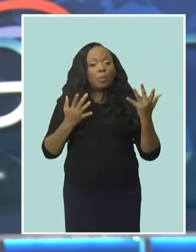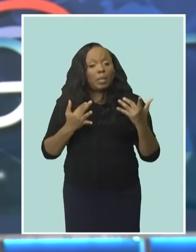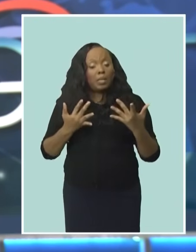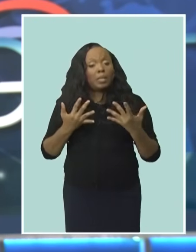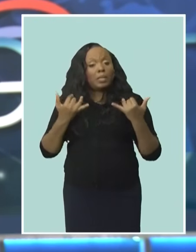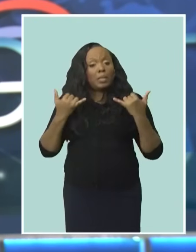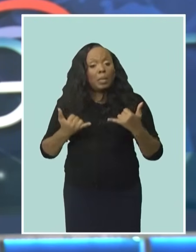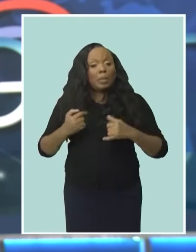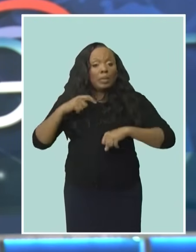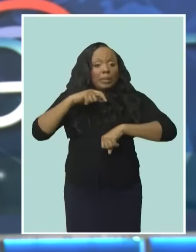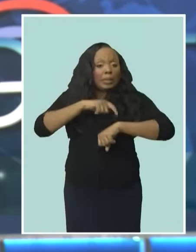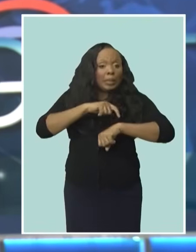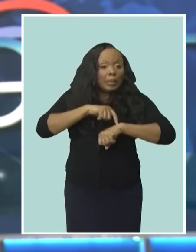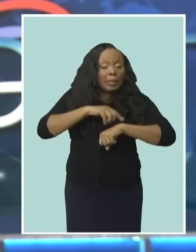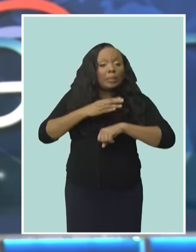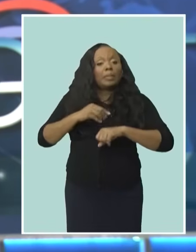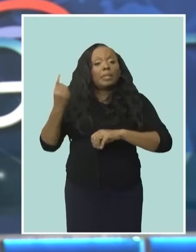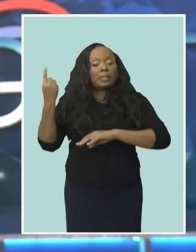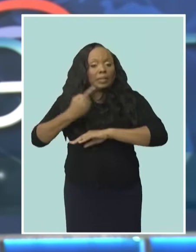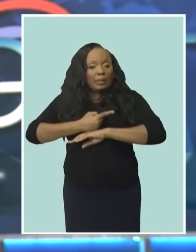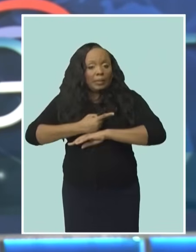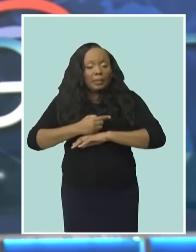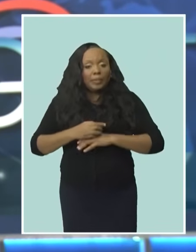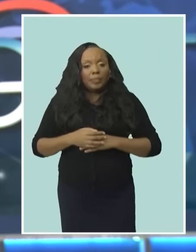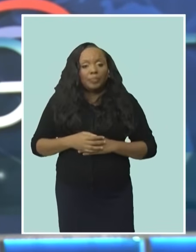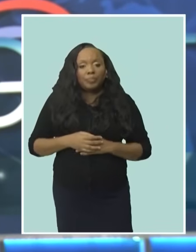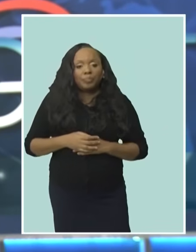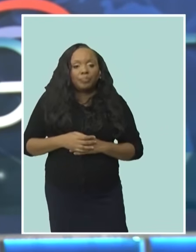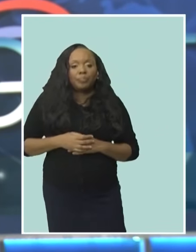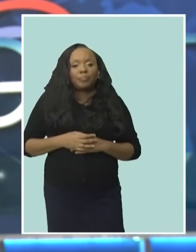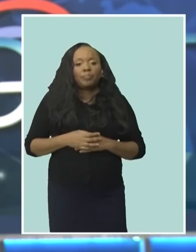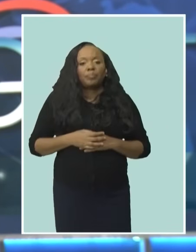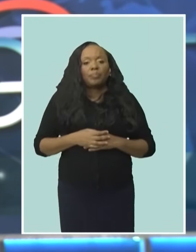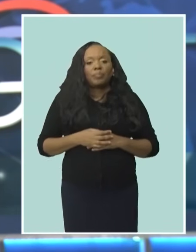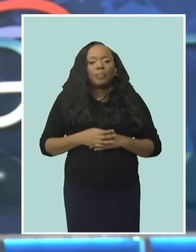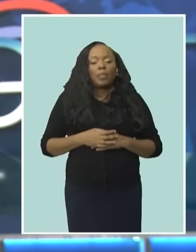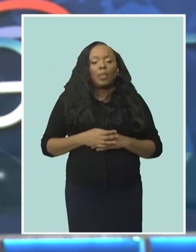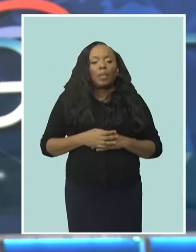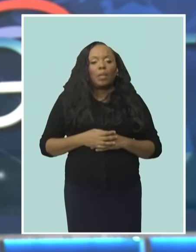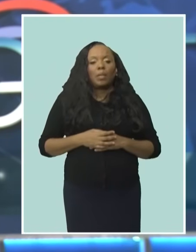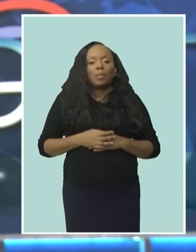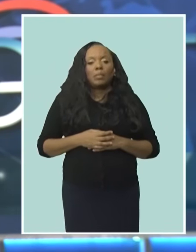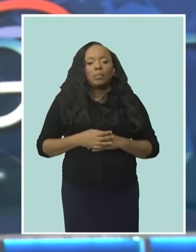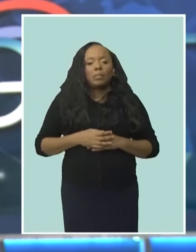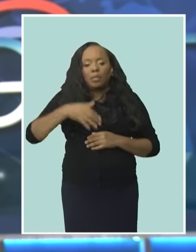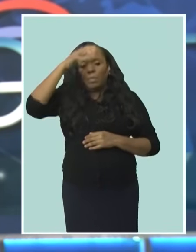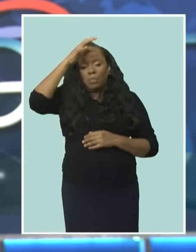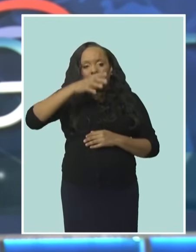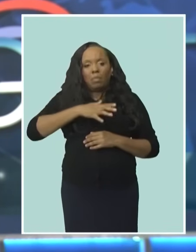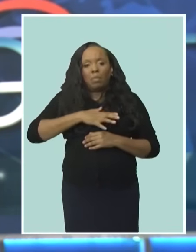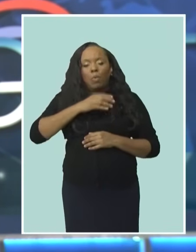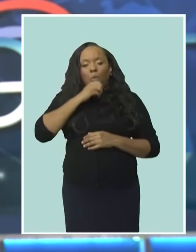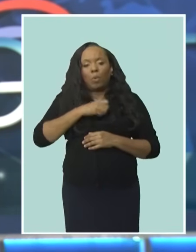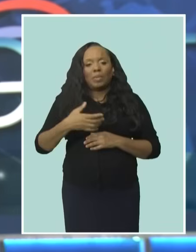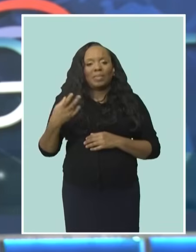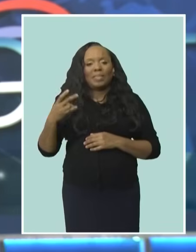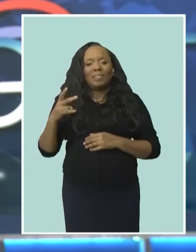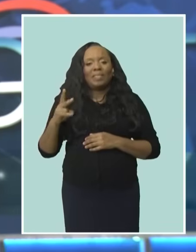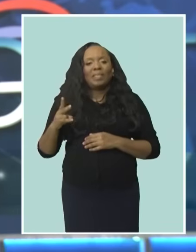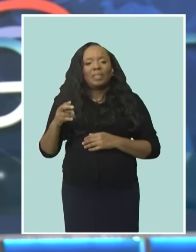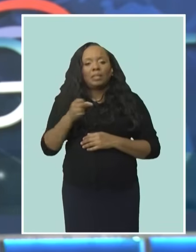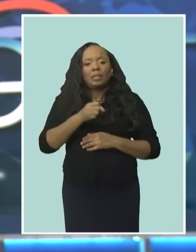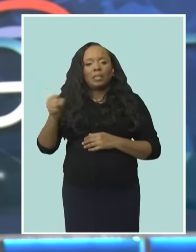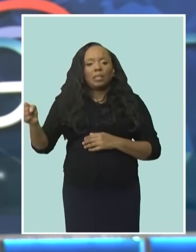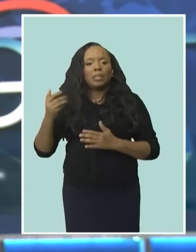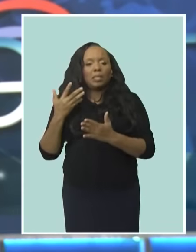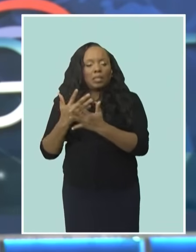awaiting confirmation of a date and time. A 17-year-old has been remanded on a number of charges,